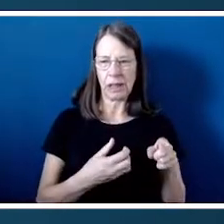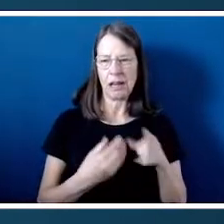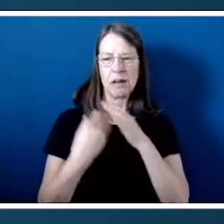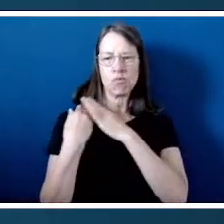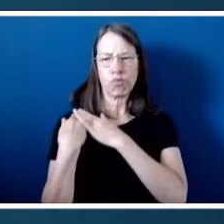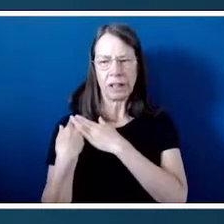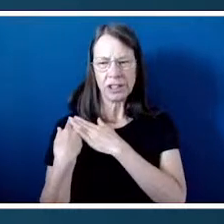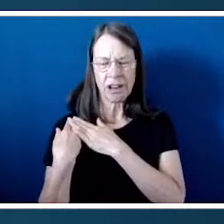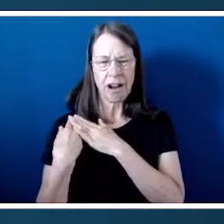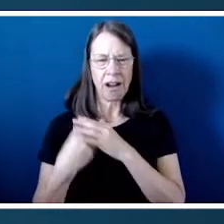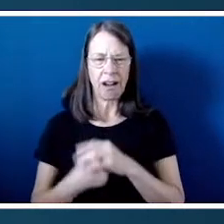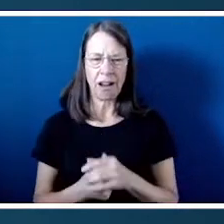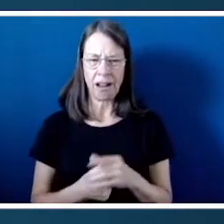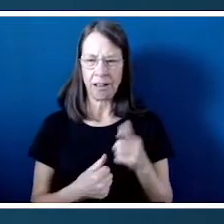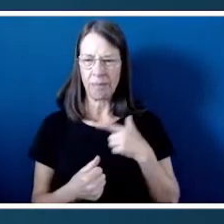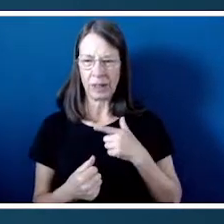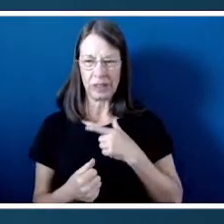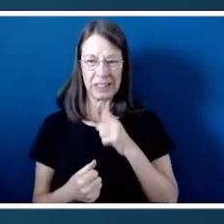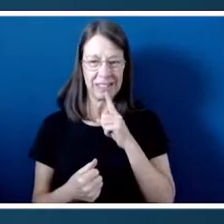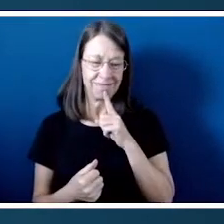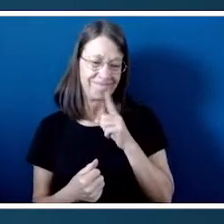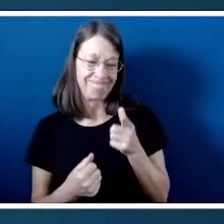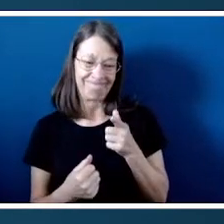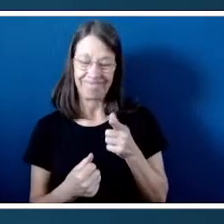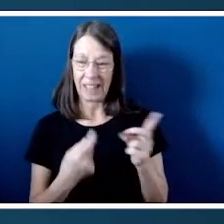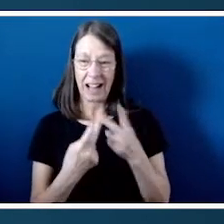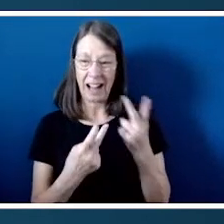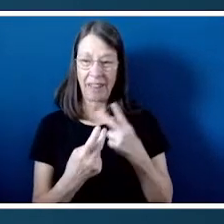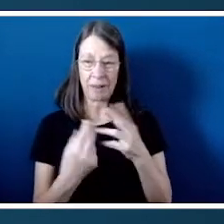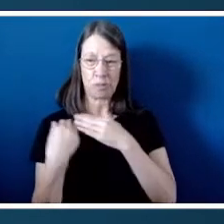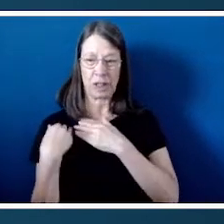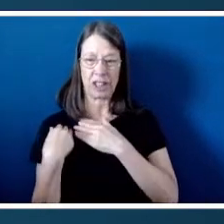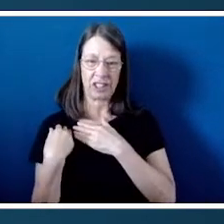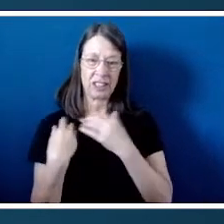be pushing us in the opposite direction.